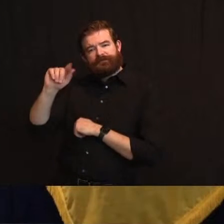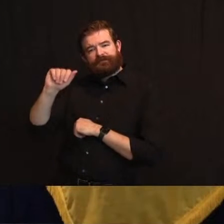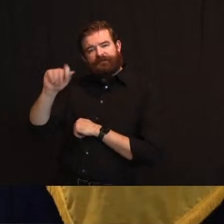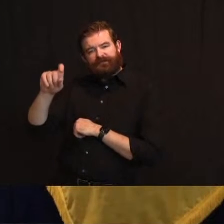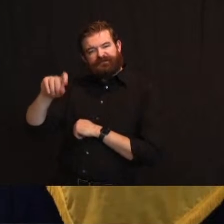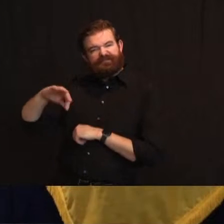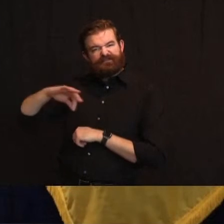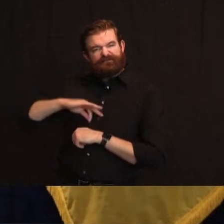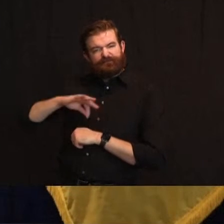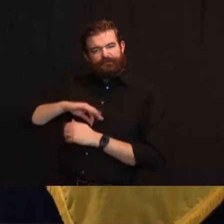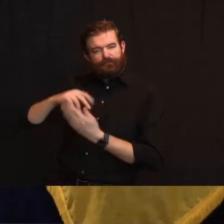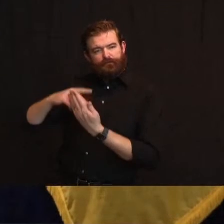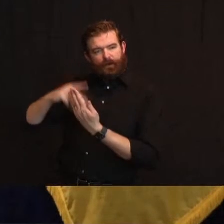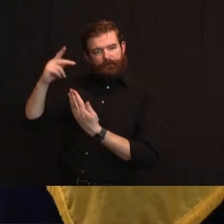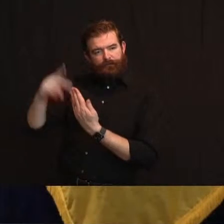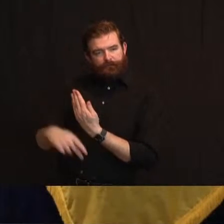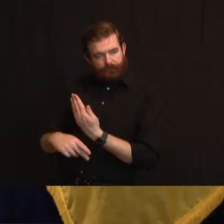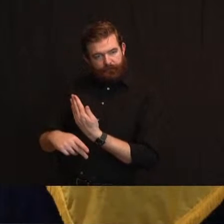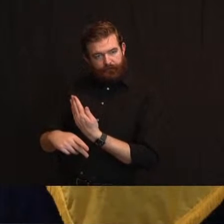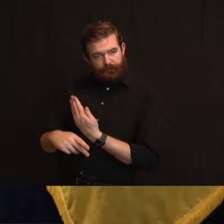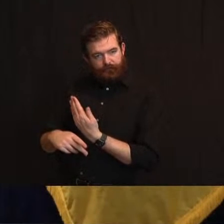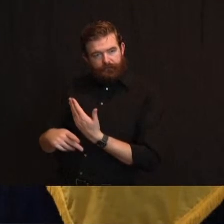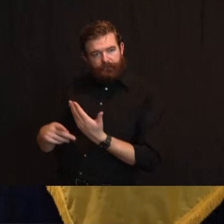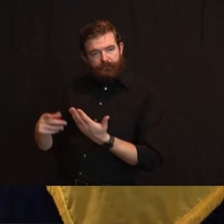deal could be reached at the end of this year?